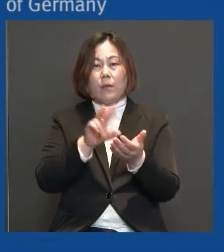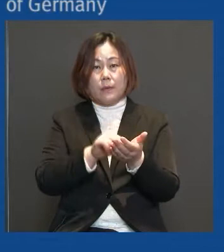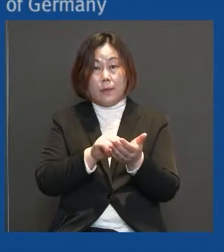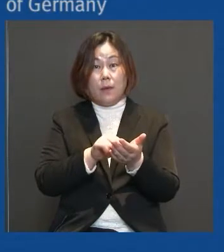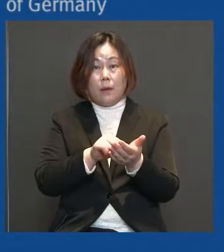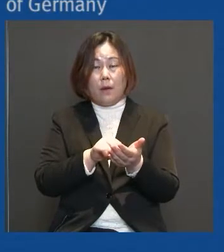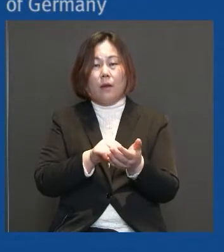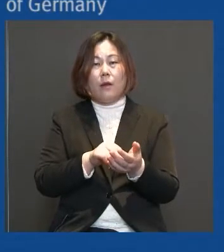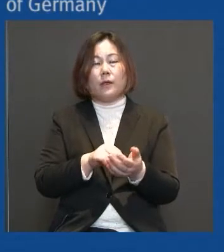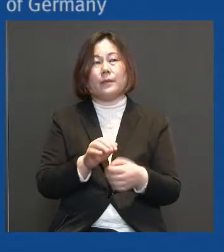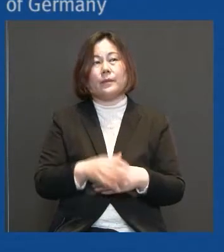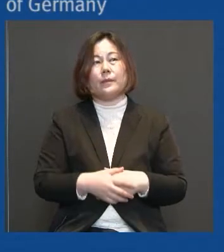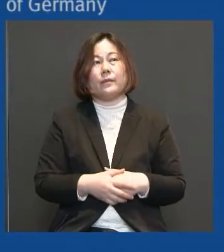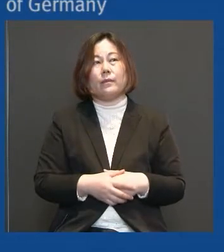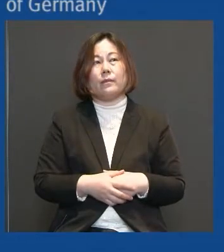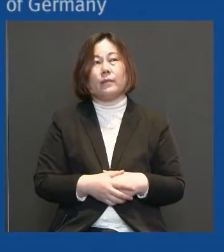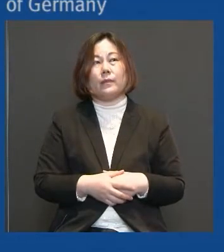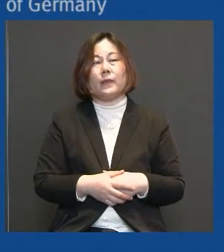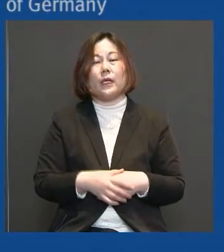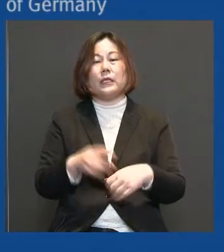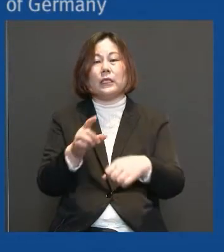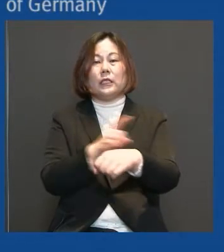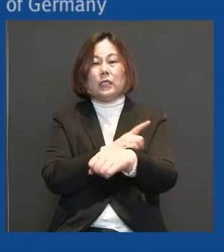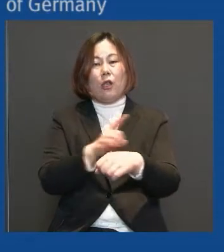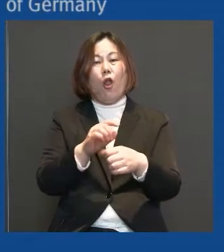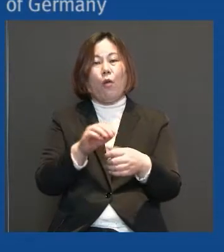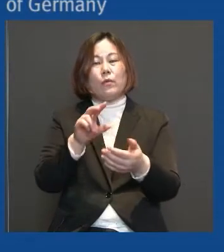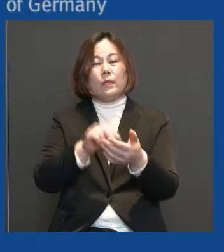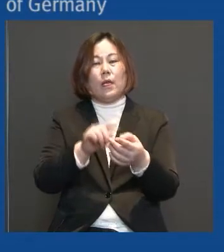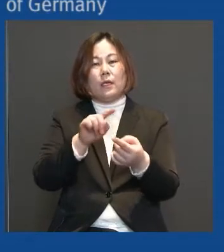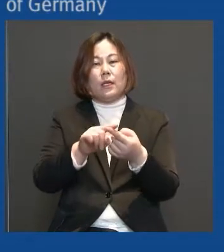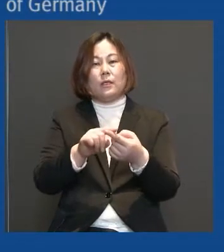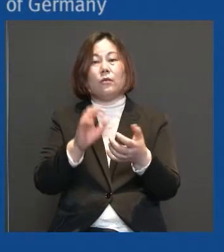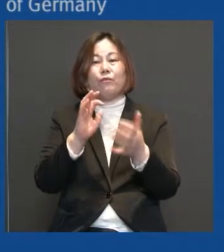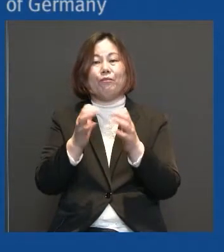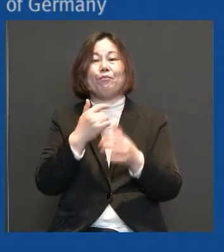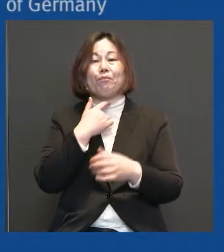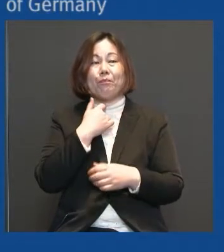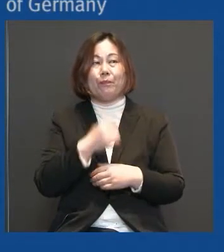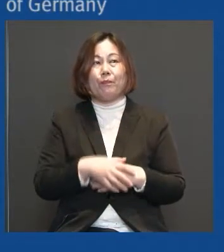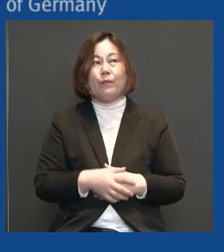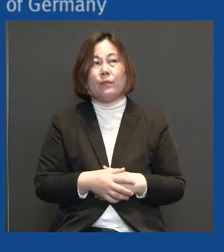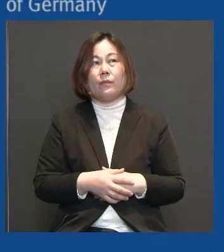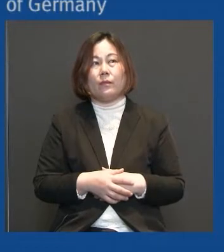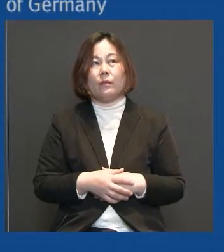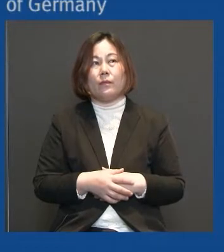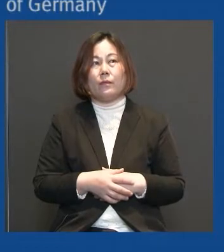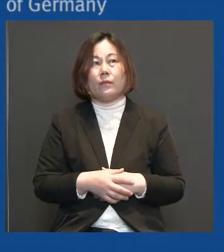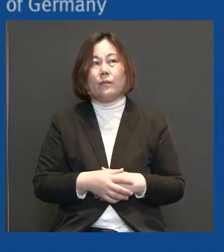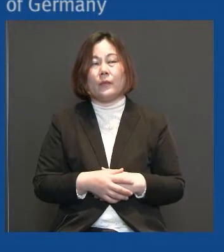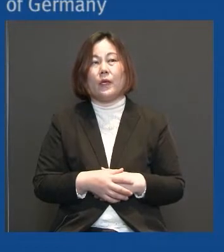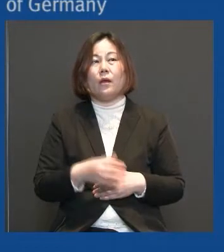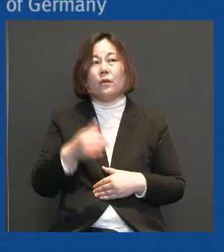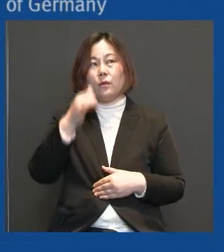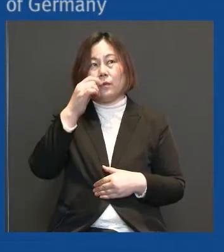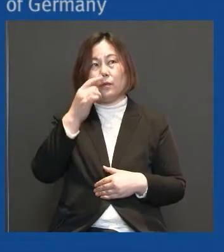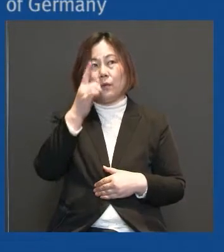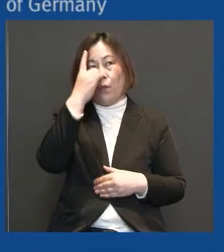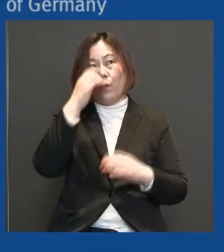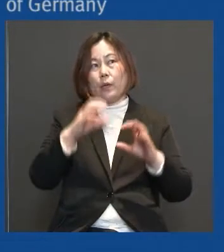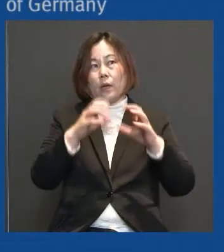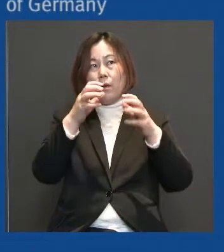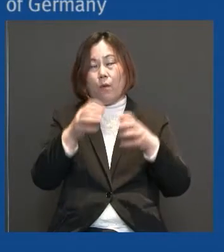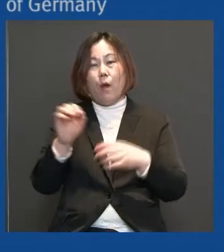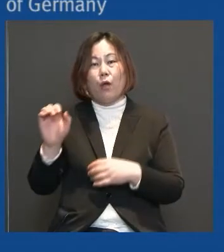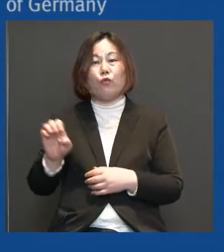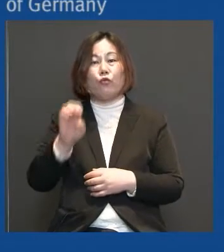level. For example, Germany organized a joint online conference together with the Age Platform Europe and the German Civil Society